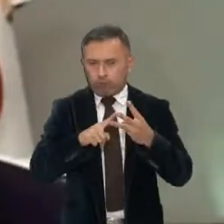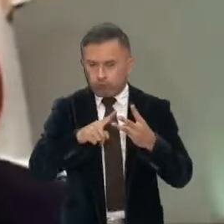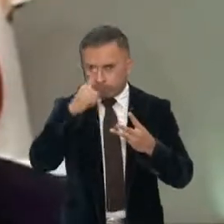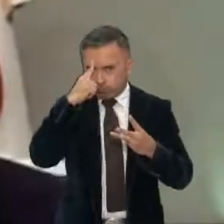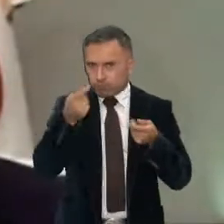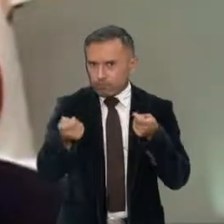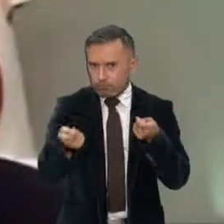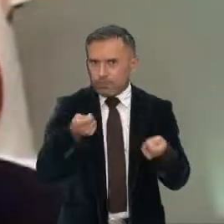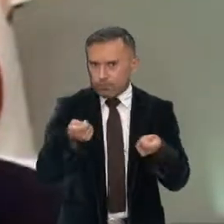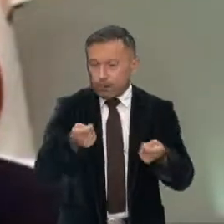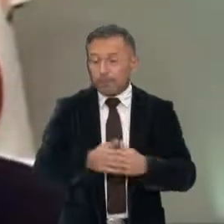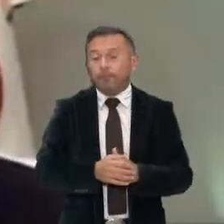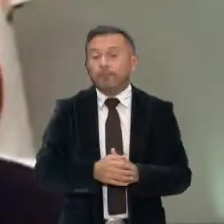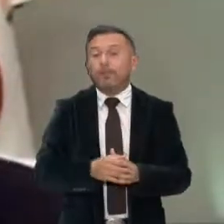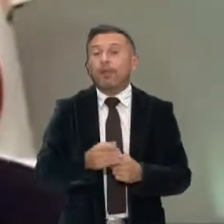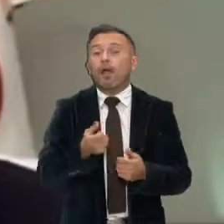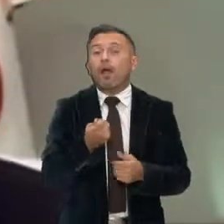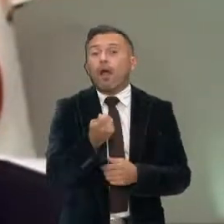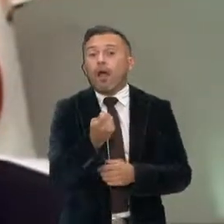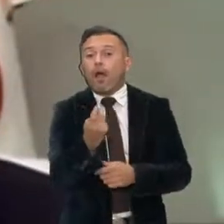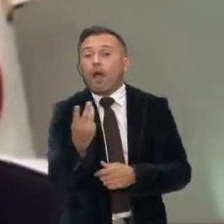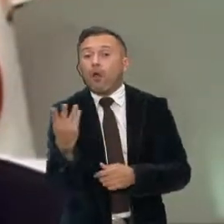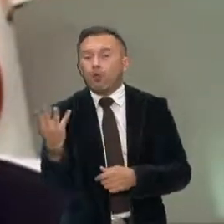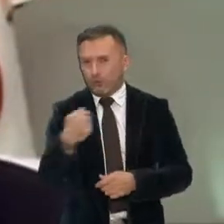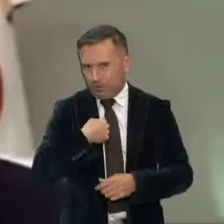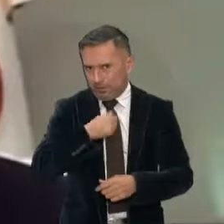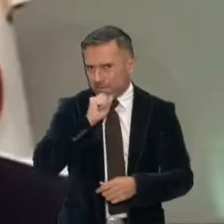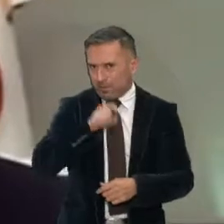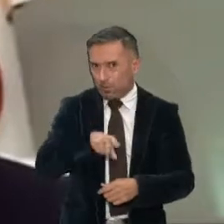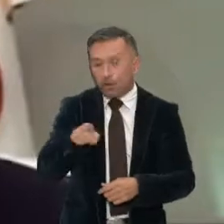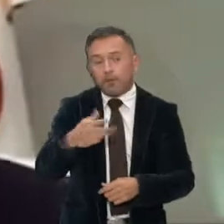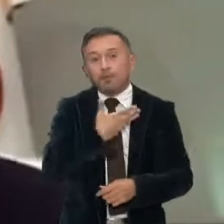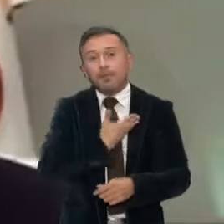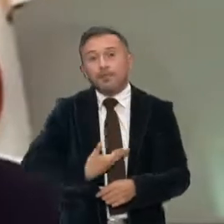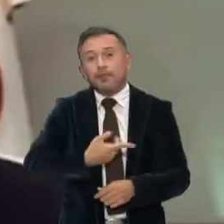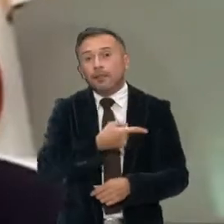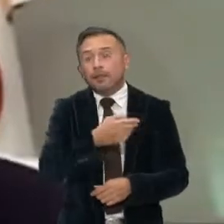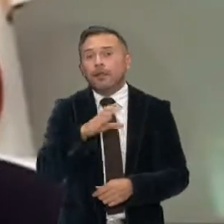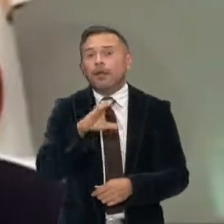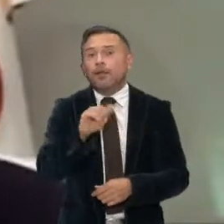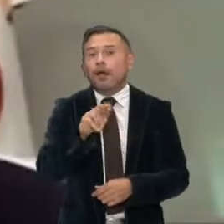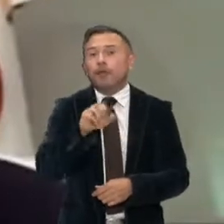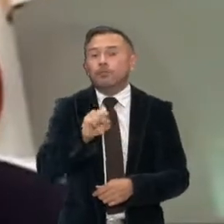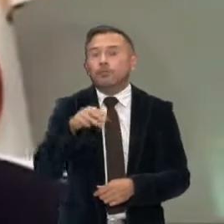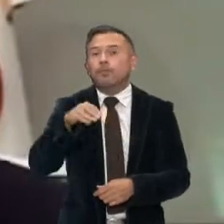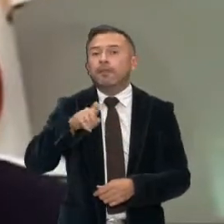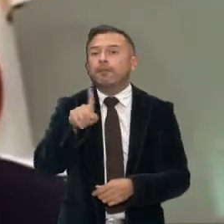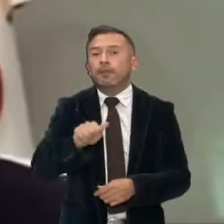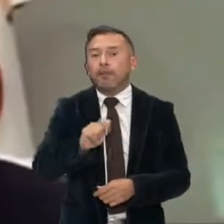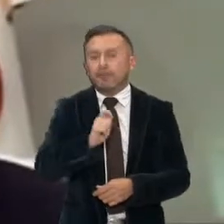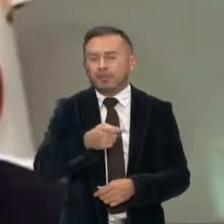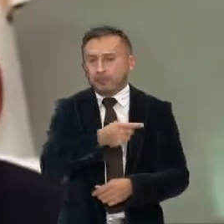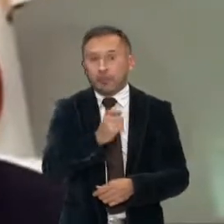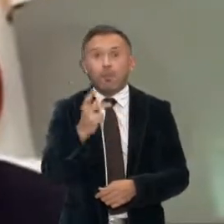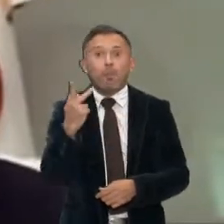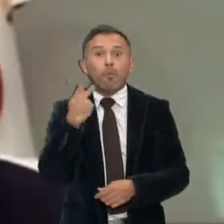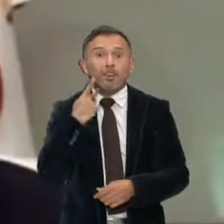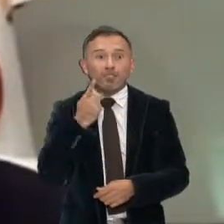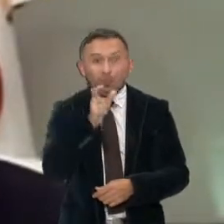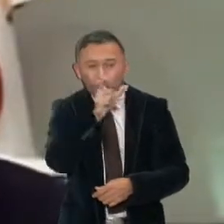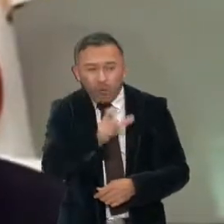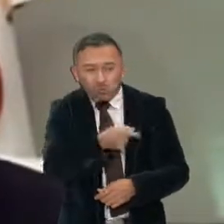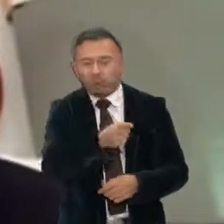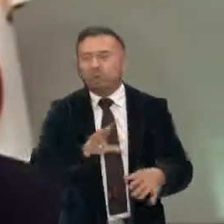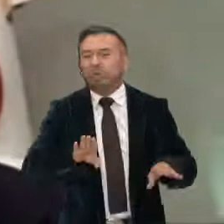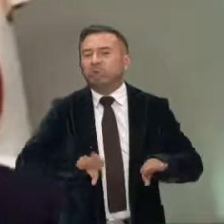responsibility, accountability, and to be measured. For some, President Carlos Mesa is part